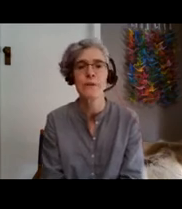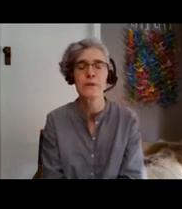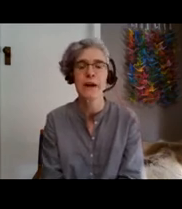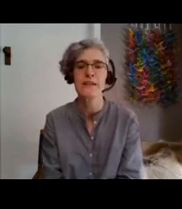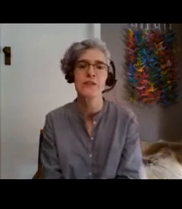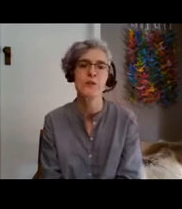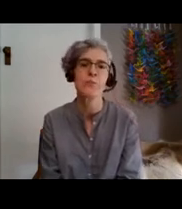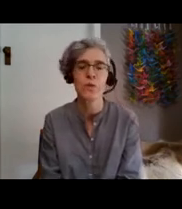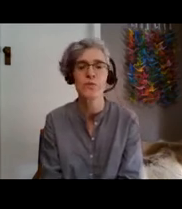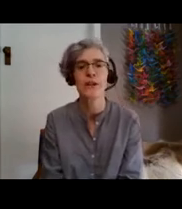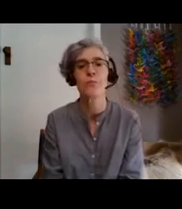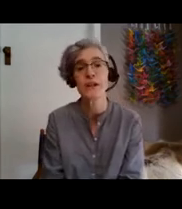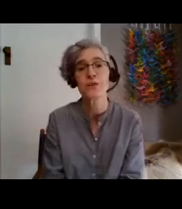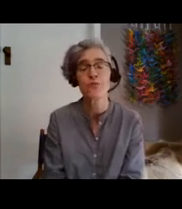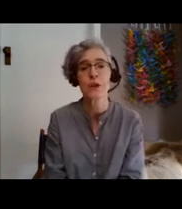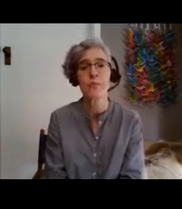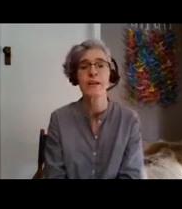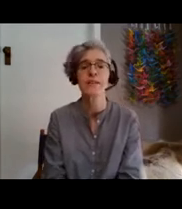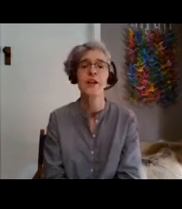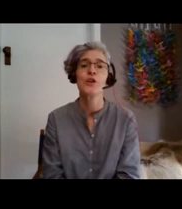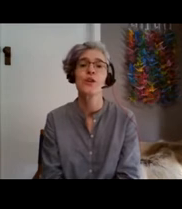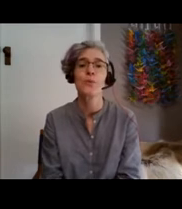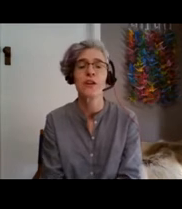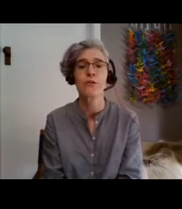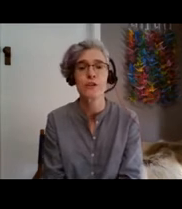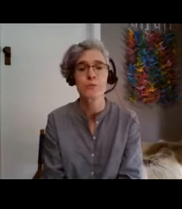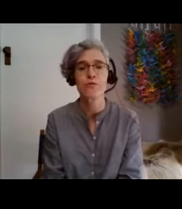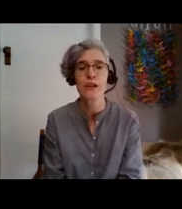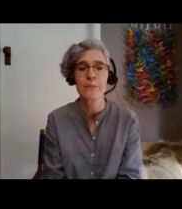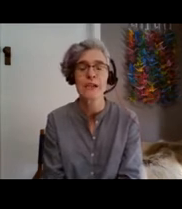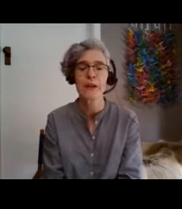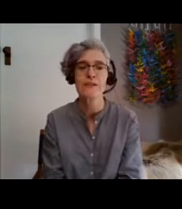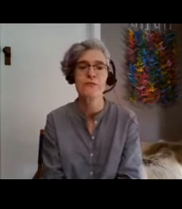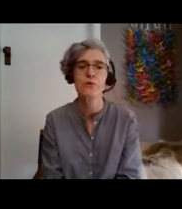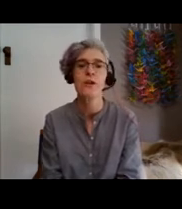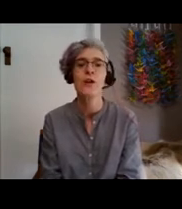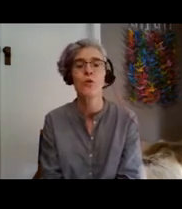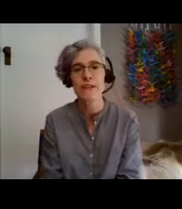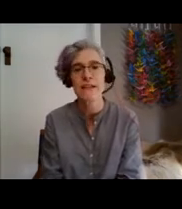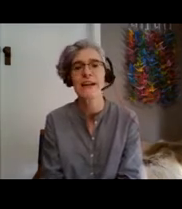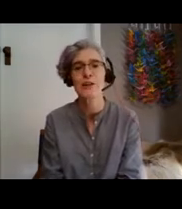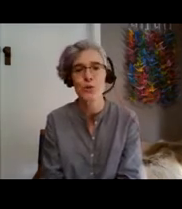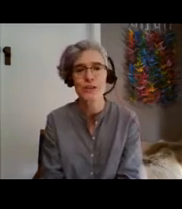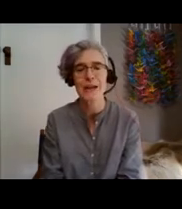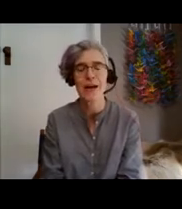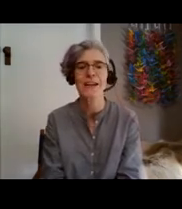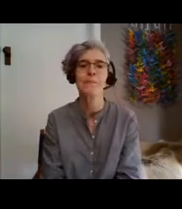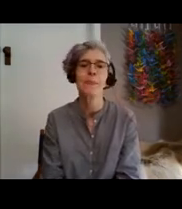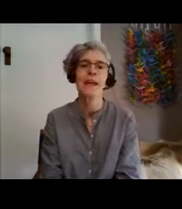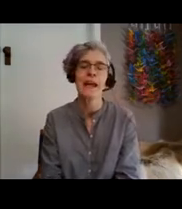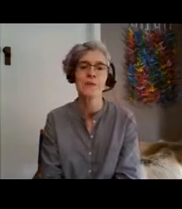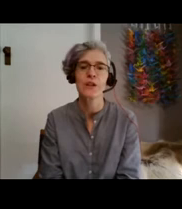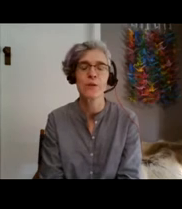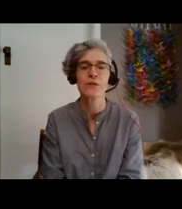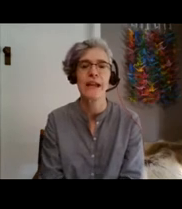actually turn those parks into P120 or P240 parks so that we can free up that space for more retail and short stay